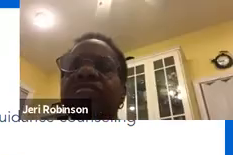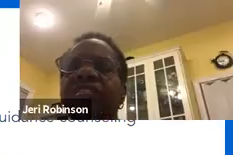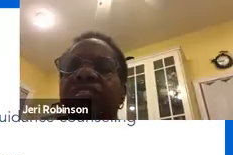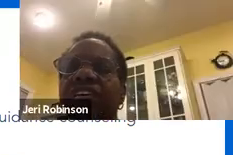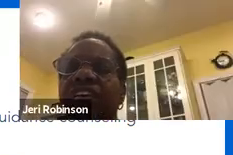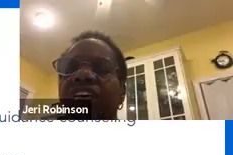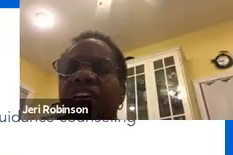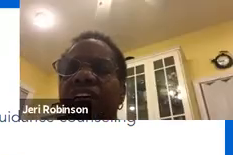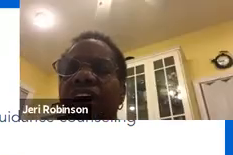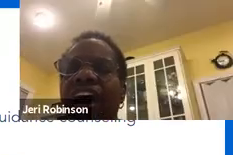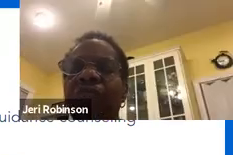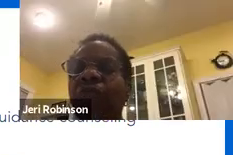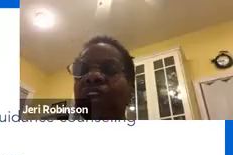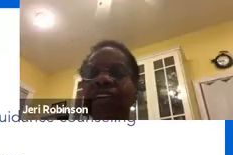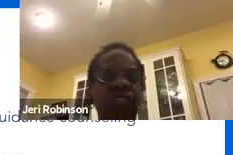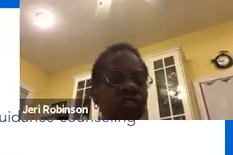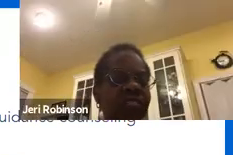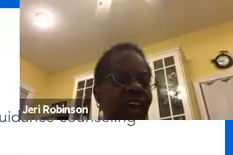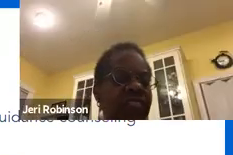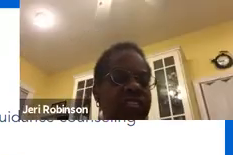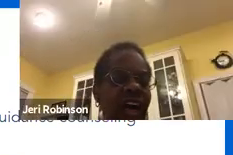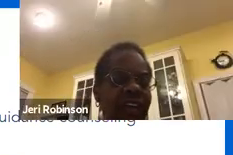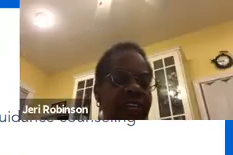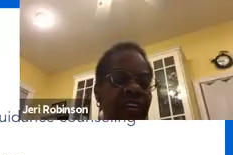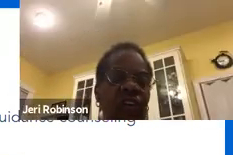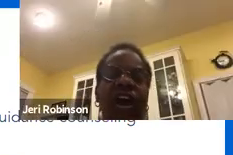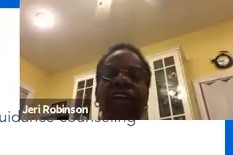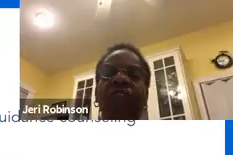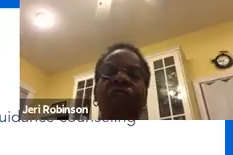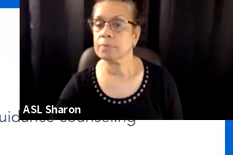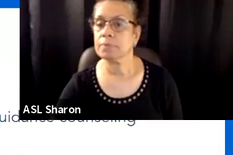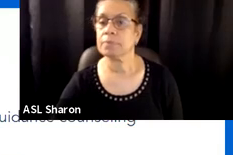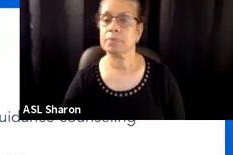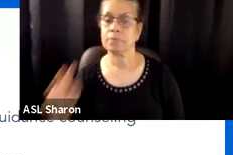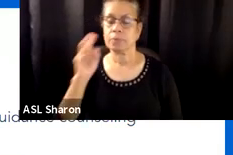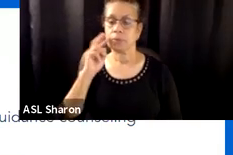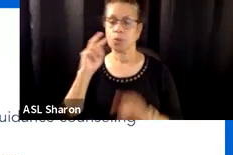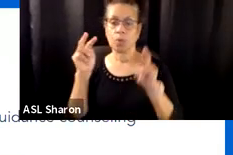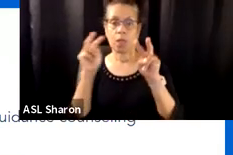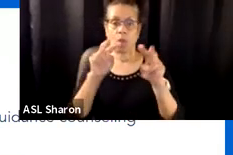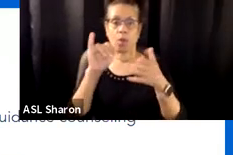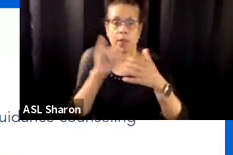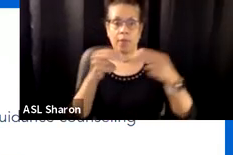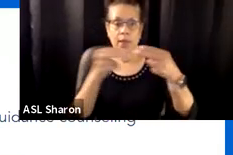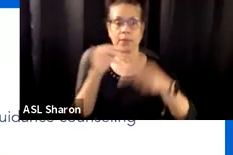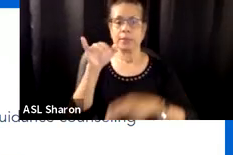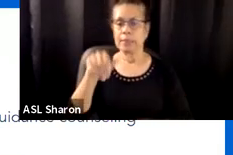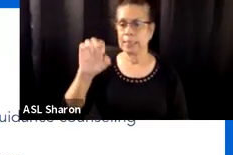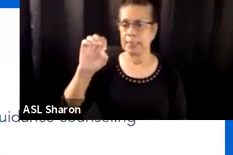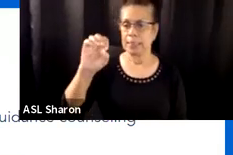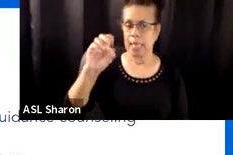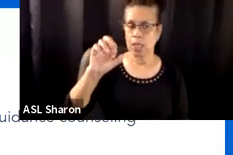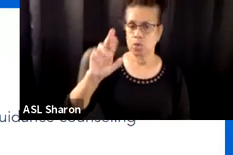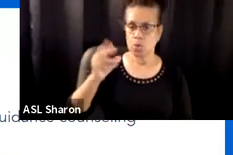yes um when i looked at that slide you know i recognizing the esther money is only here for three